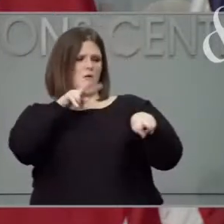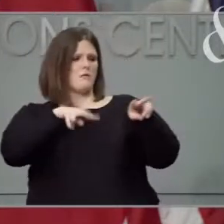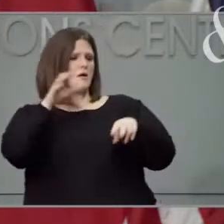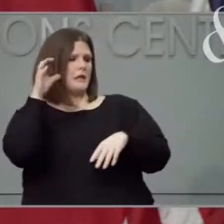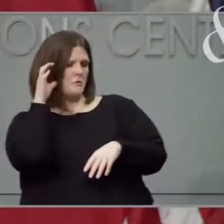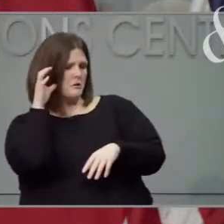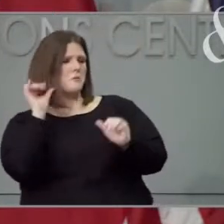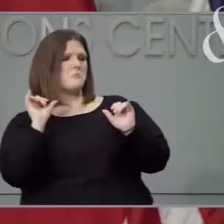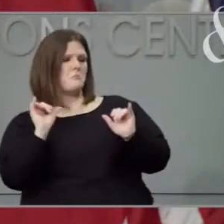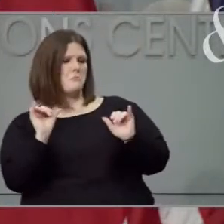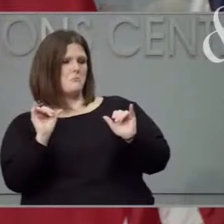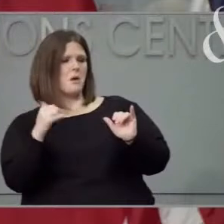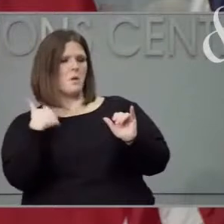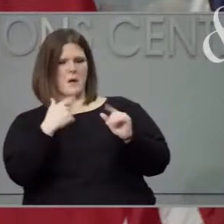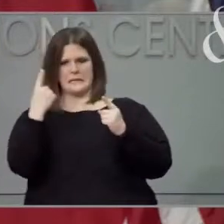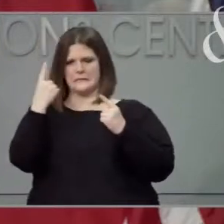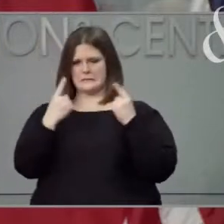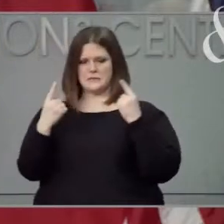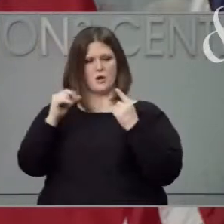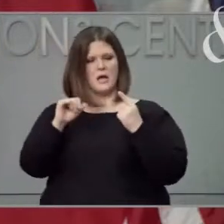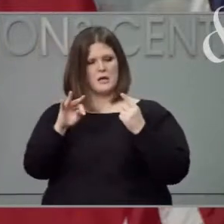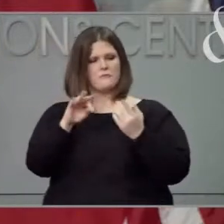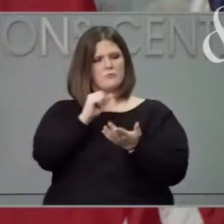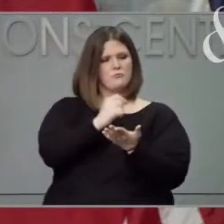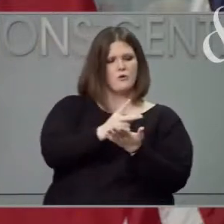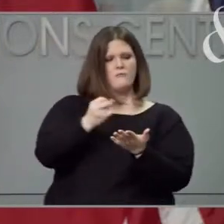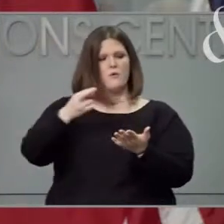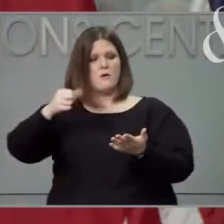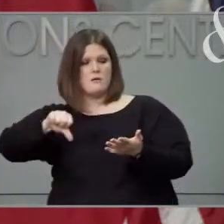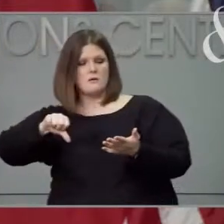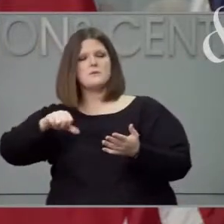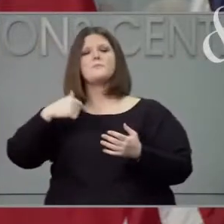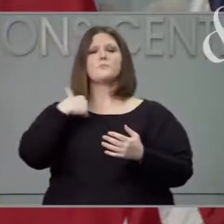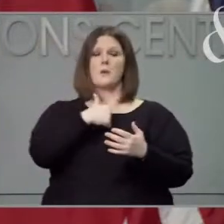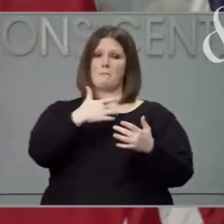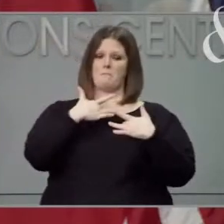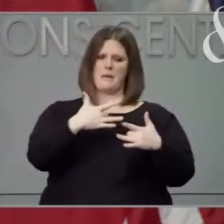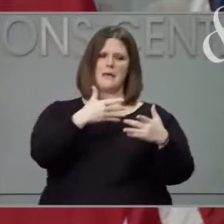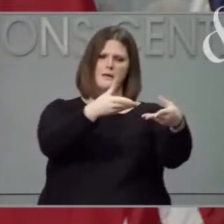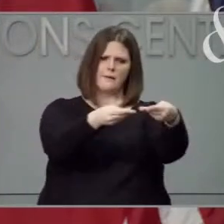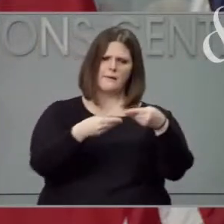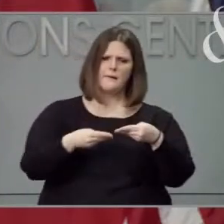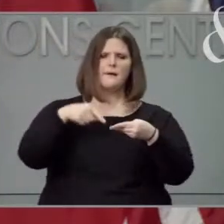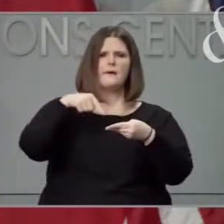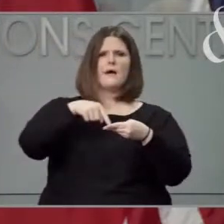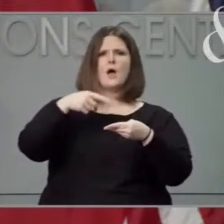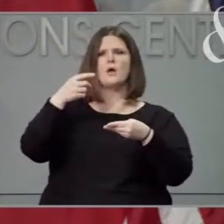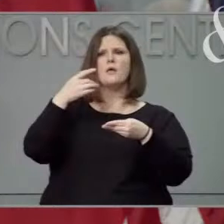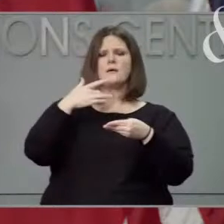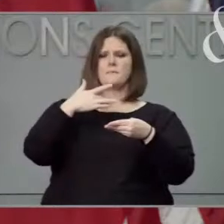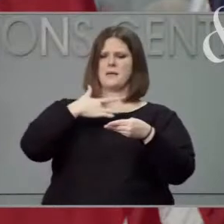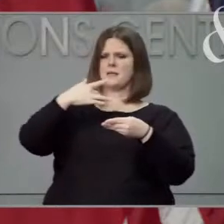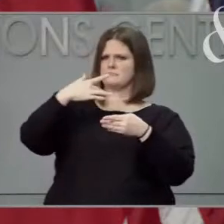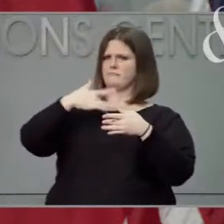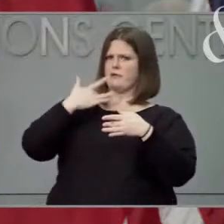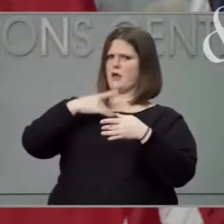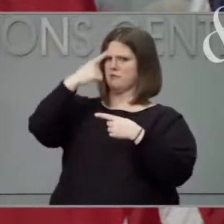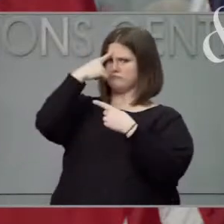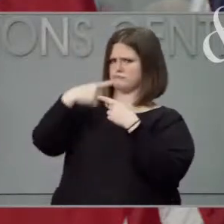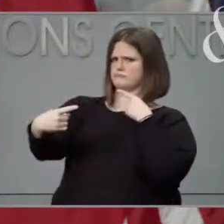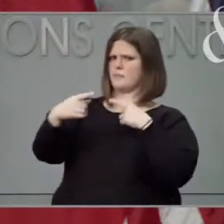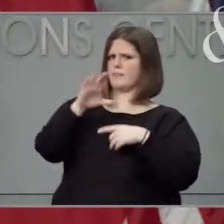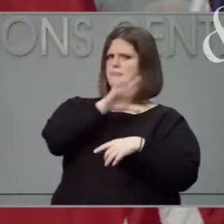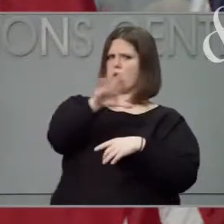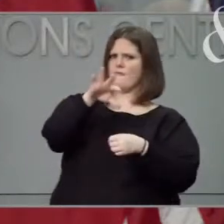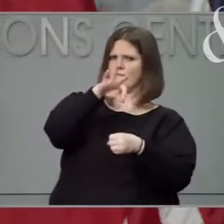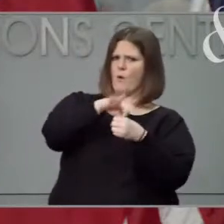We do frequently receive copies of elections protests from counties. And so, if you wanted to make a request for any